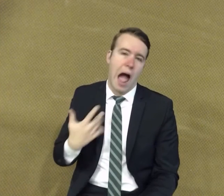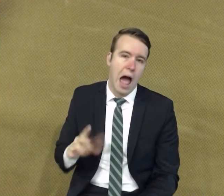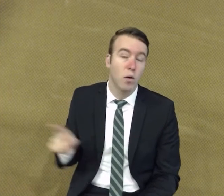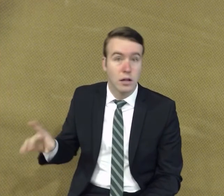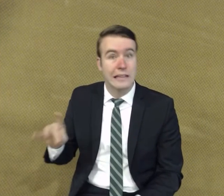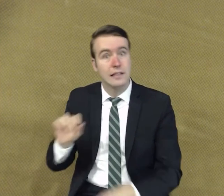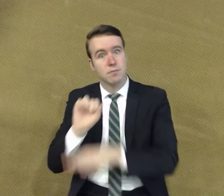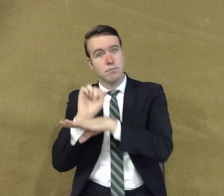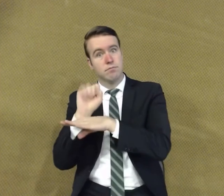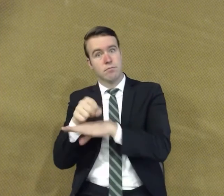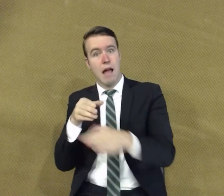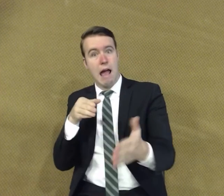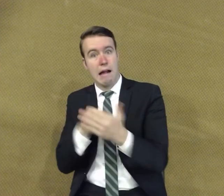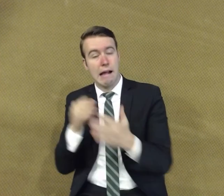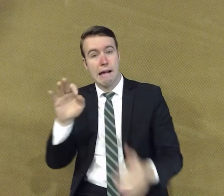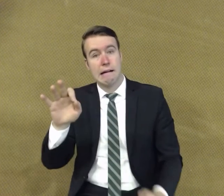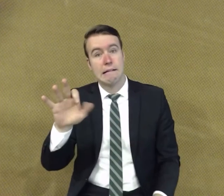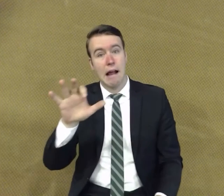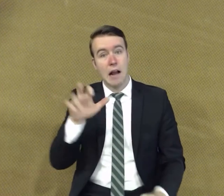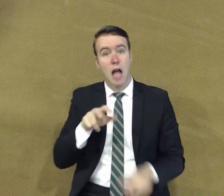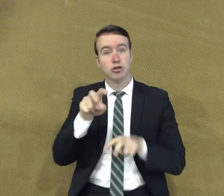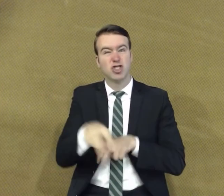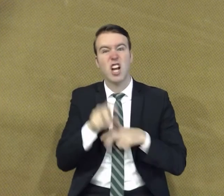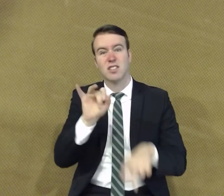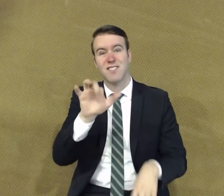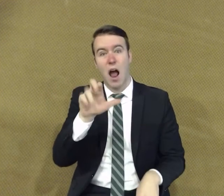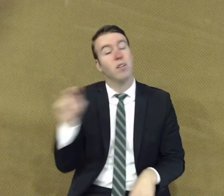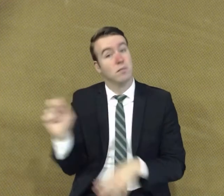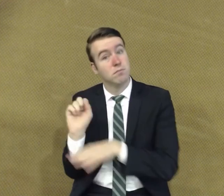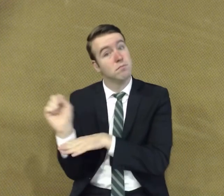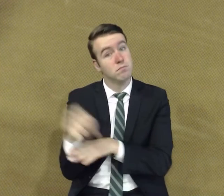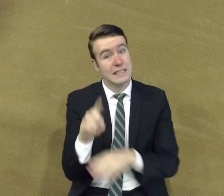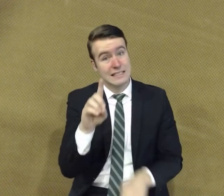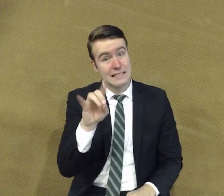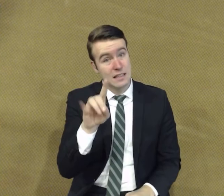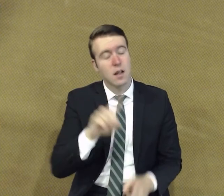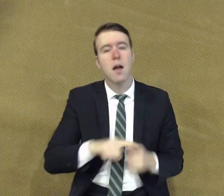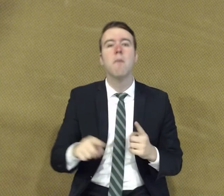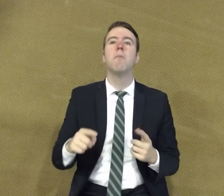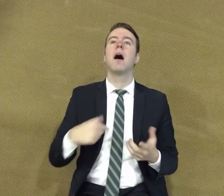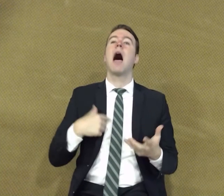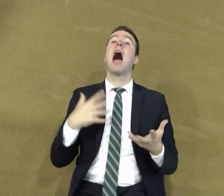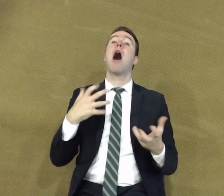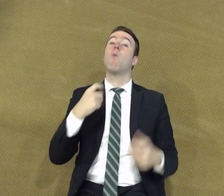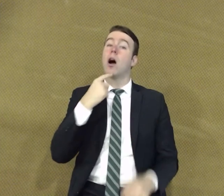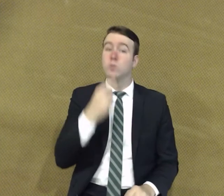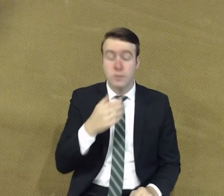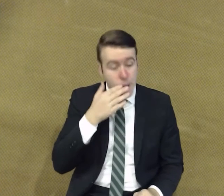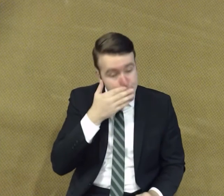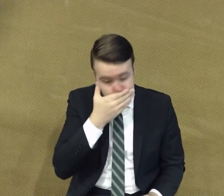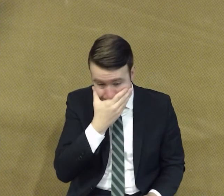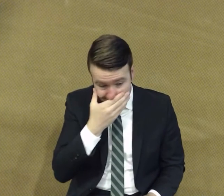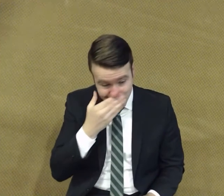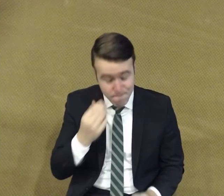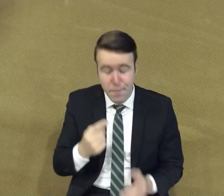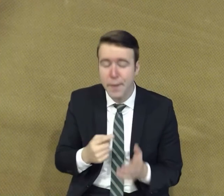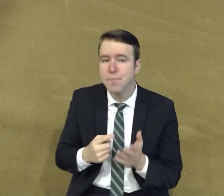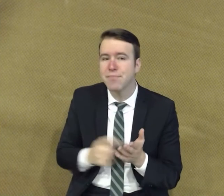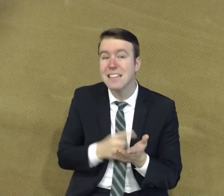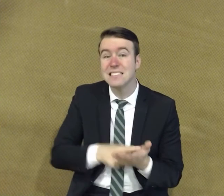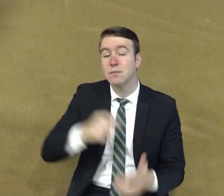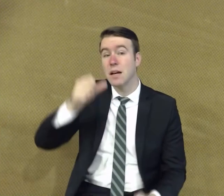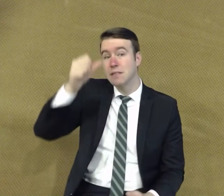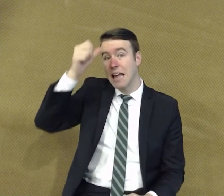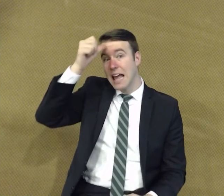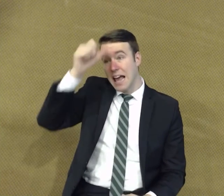win against 900 chariots of iron. But I do want to say there's sometimes a